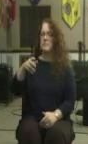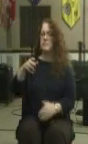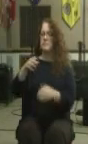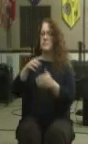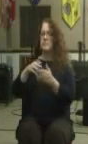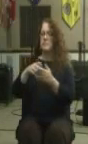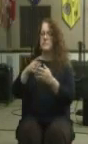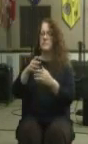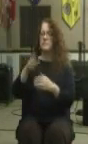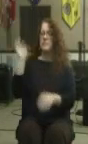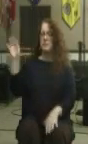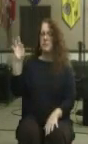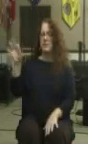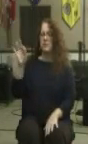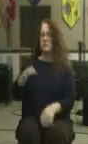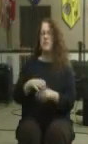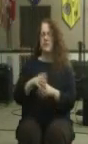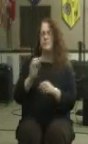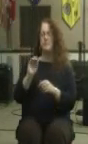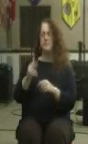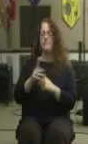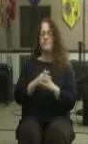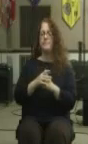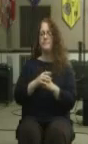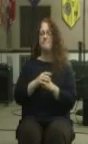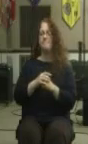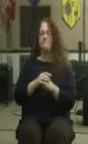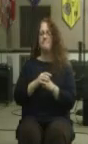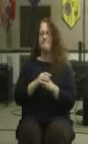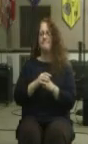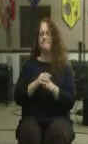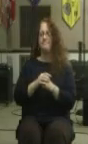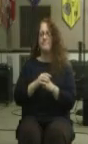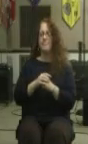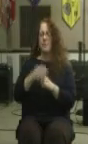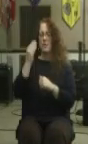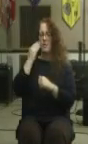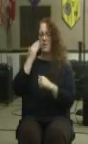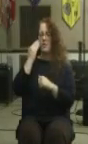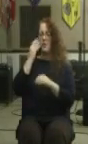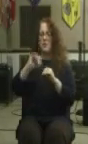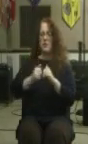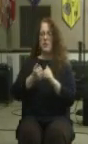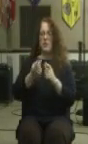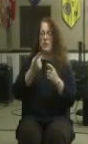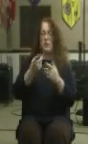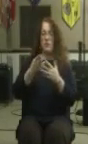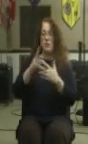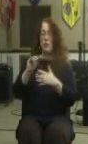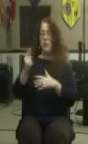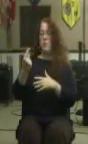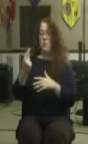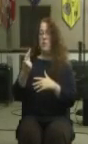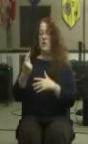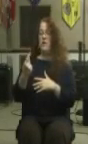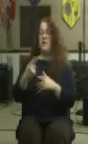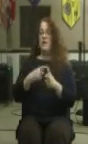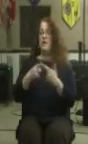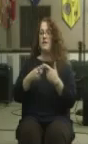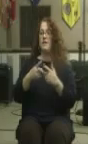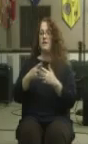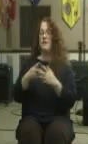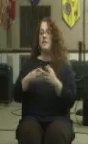even before I ever called myself pastor. Why? Because that's what ministry is. Do you know no one ordained